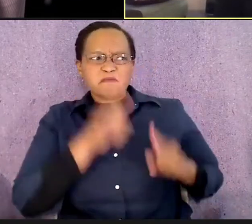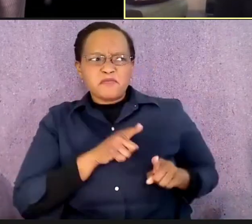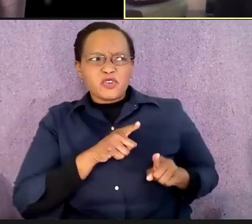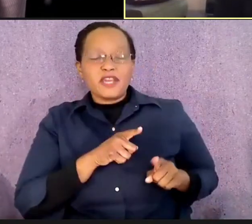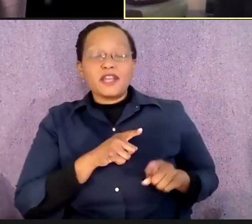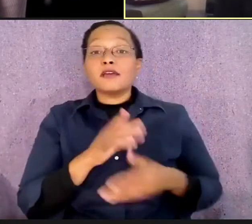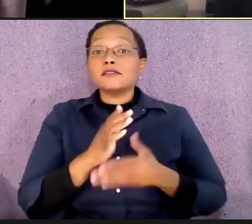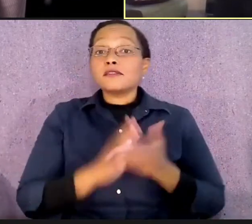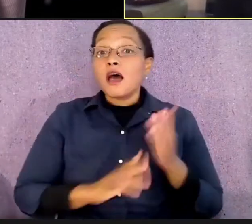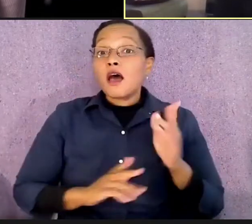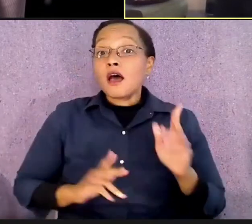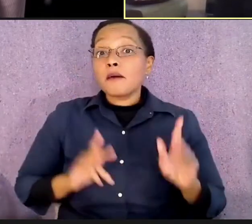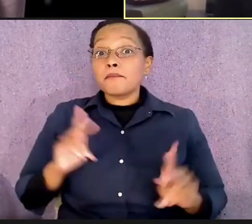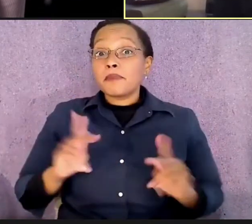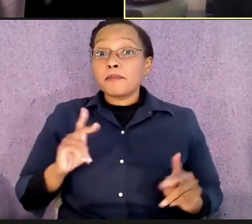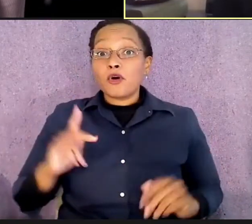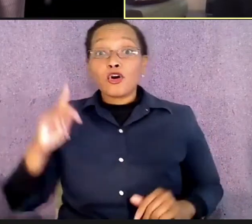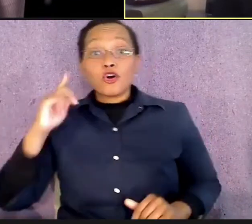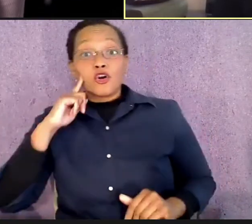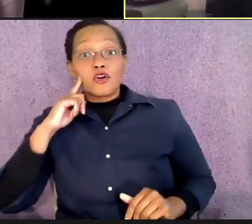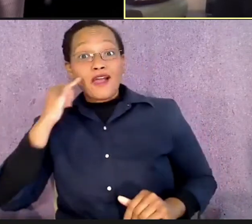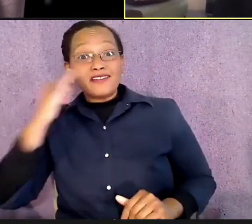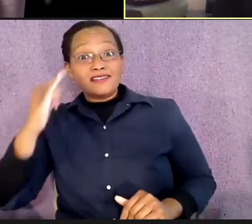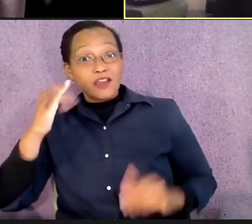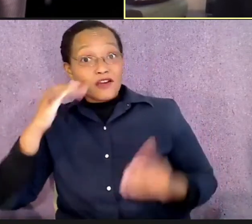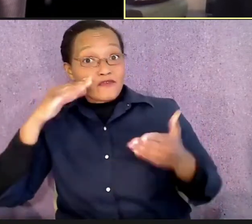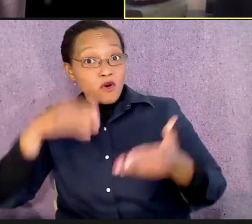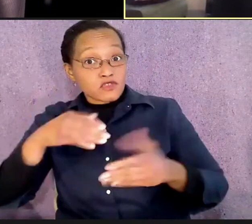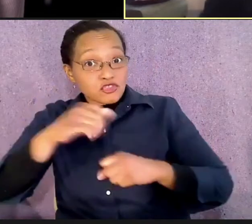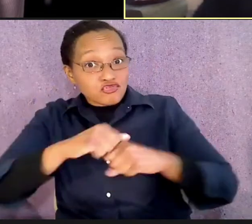people working on the show about like,